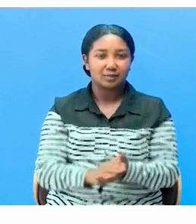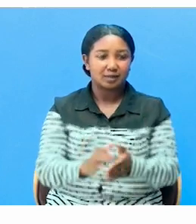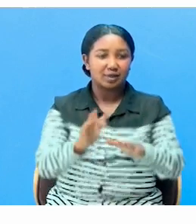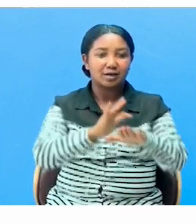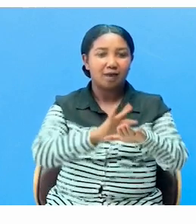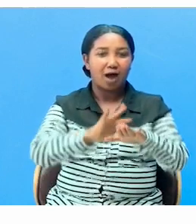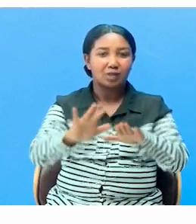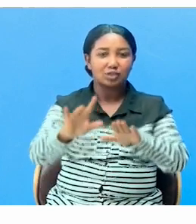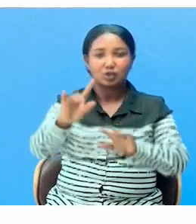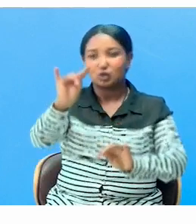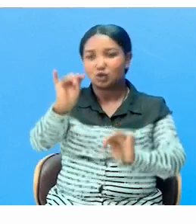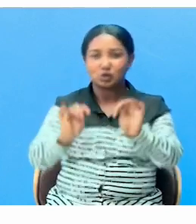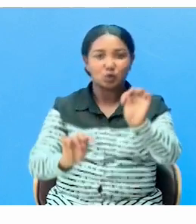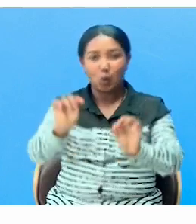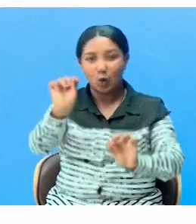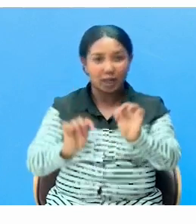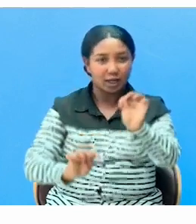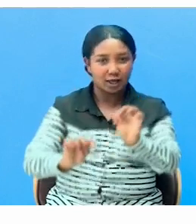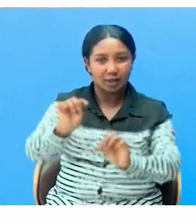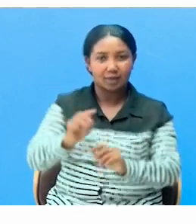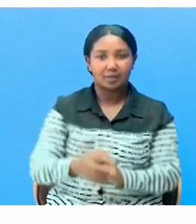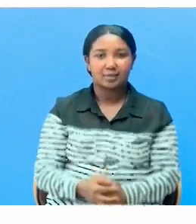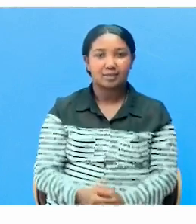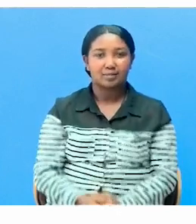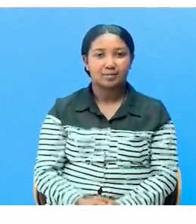dash story